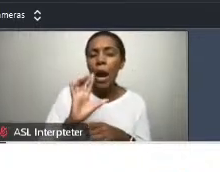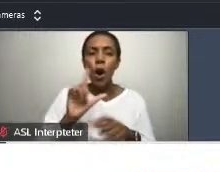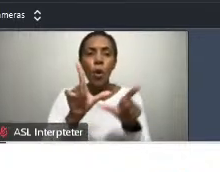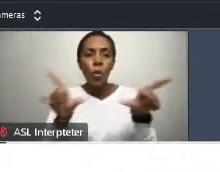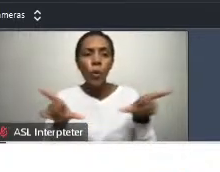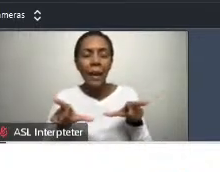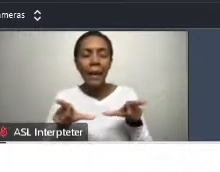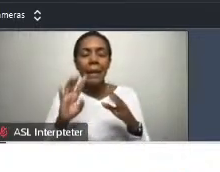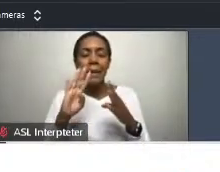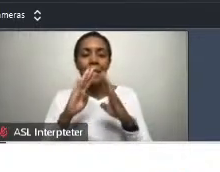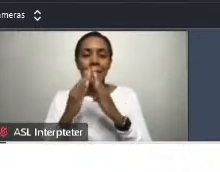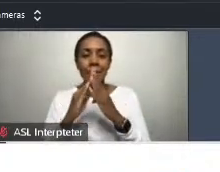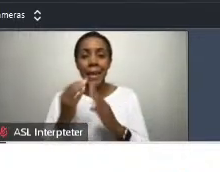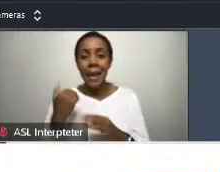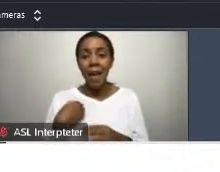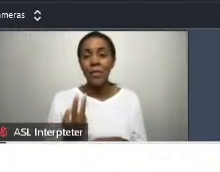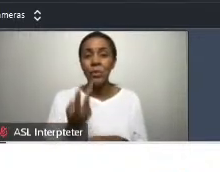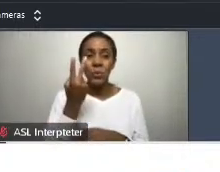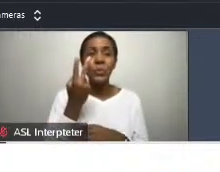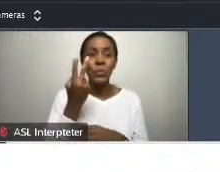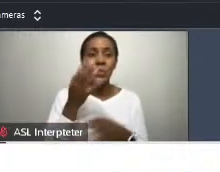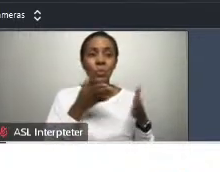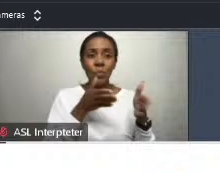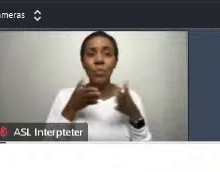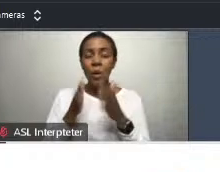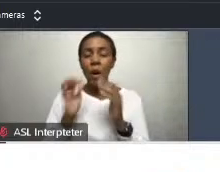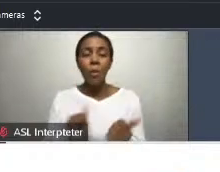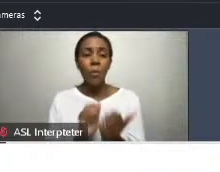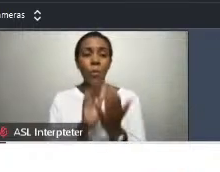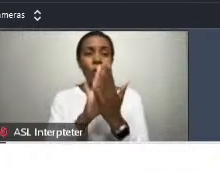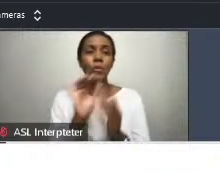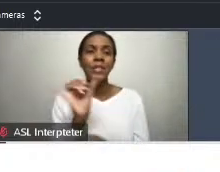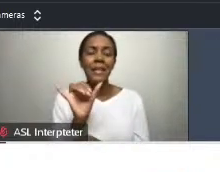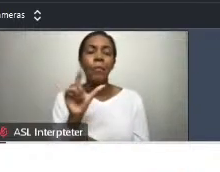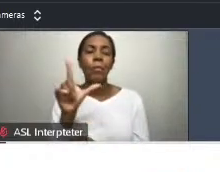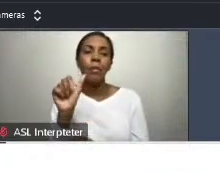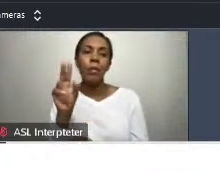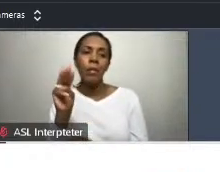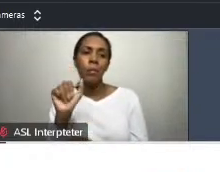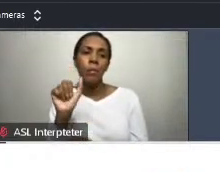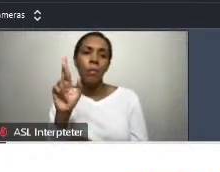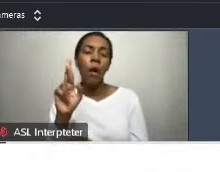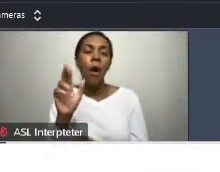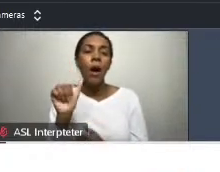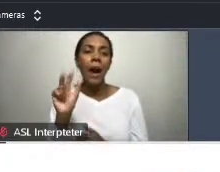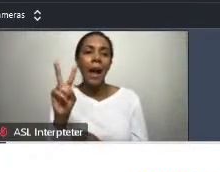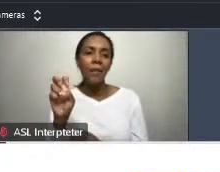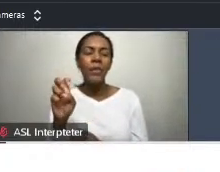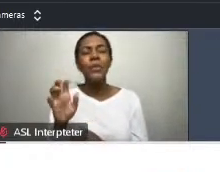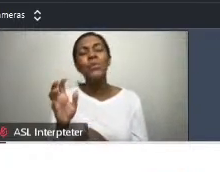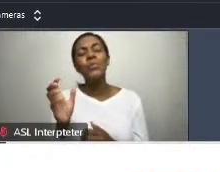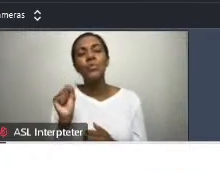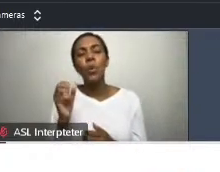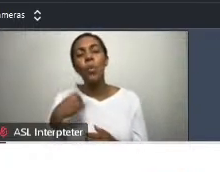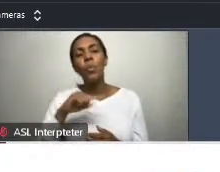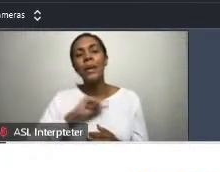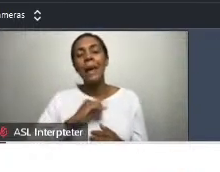have a two-pronged approach, again, similar to what we did with Lamar Avenue, so that we can make a more comprehensive